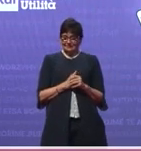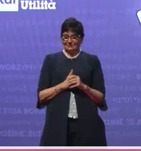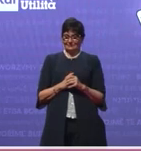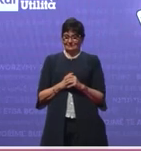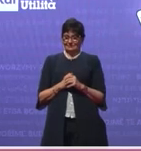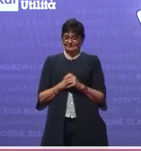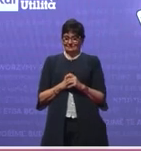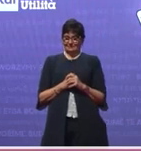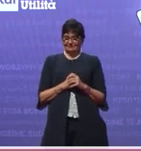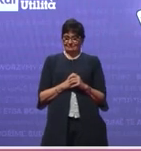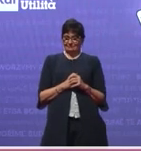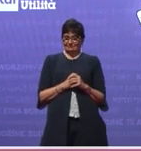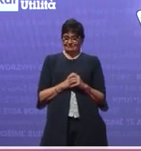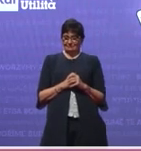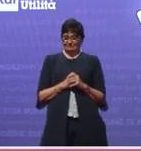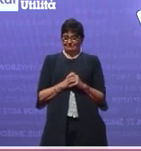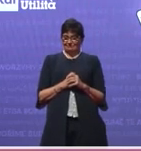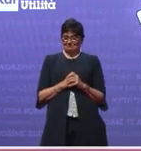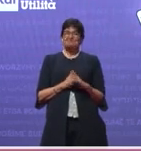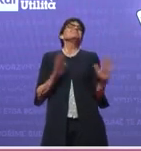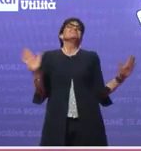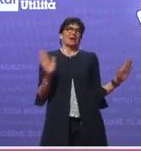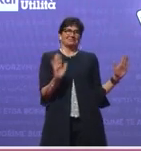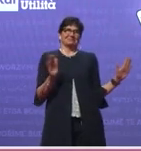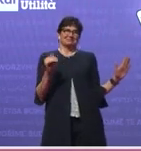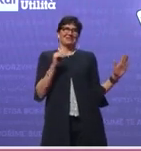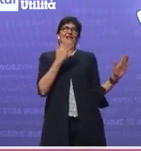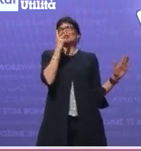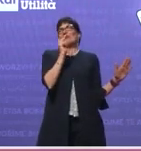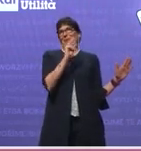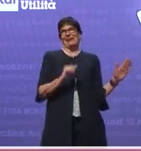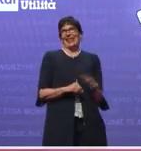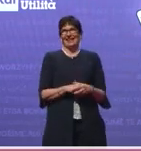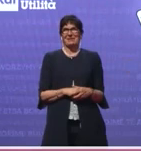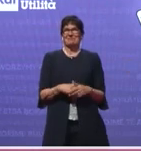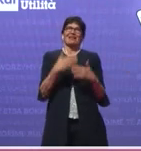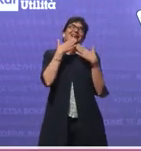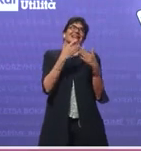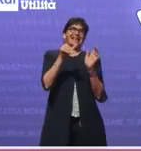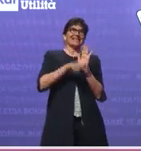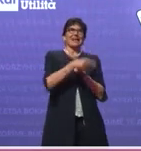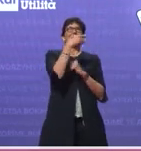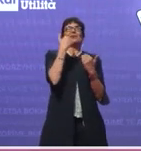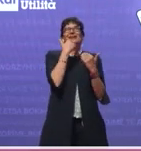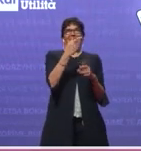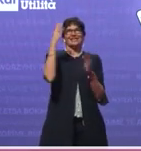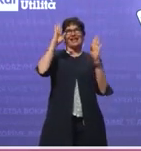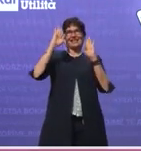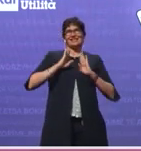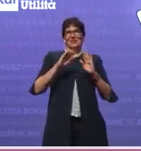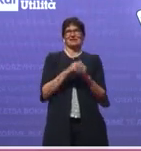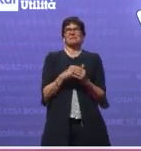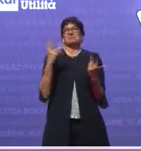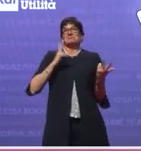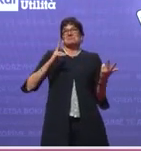she's able to speak at least. But thank you so much for your time and attention, and I hope that I have a chance to speak with you and